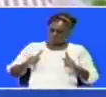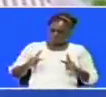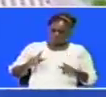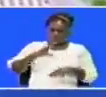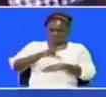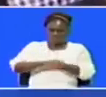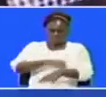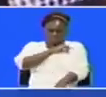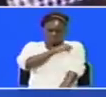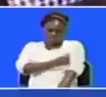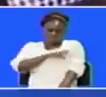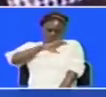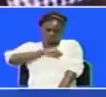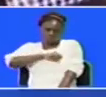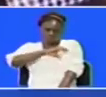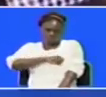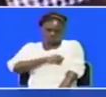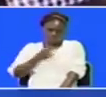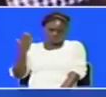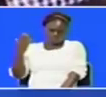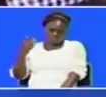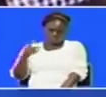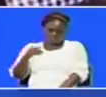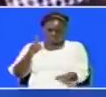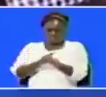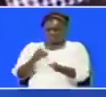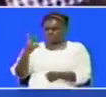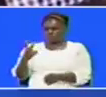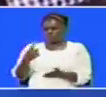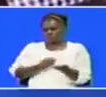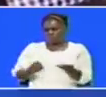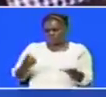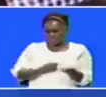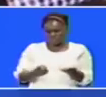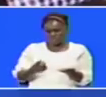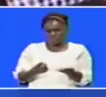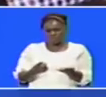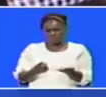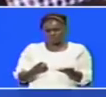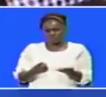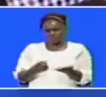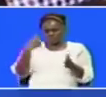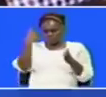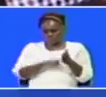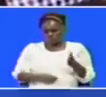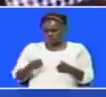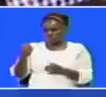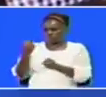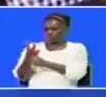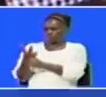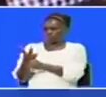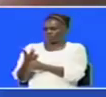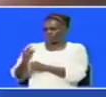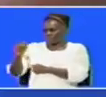the grace to persevere. Gitau undergoes dialysis twice weekly. Every session costs 12,000